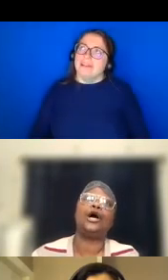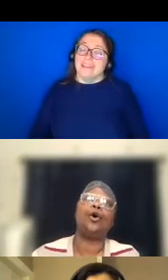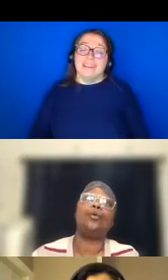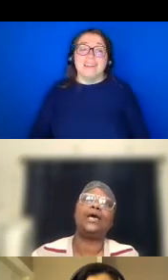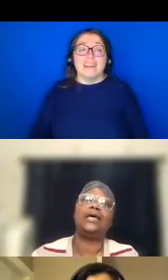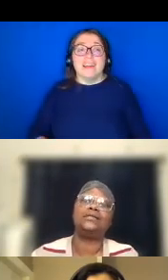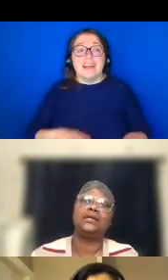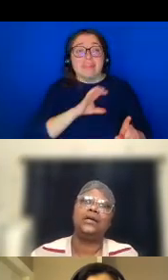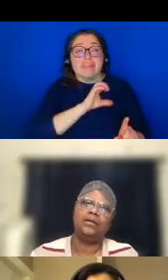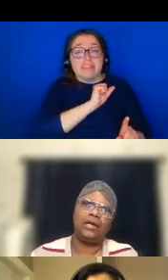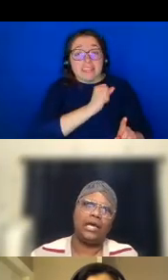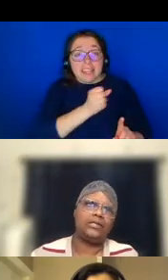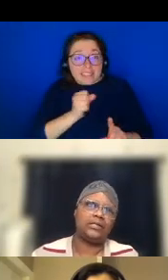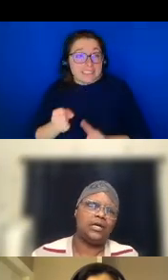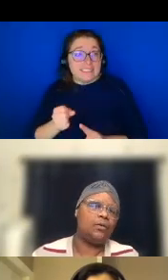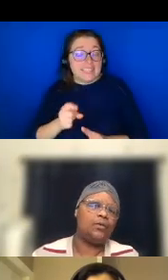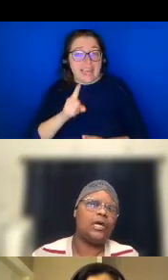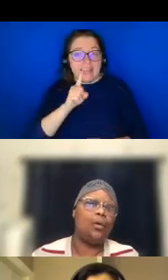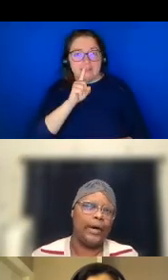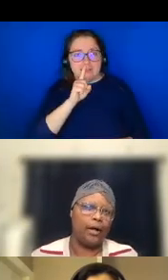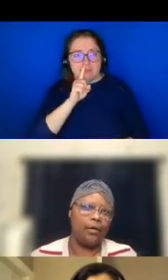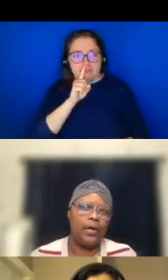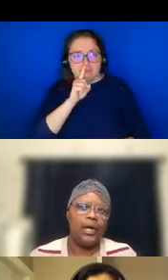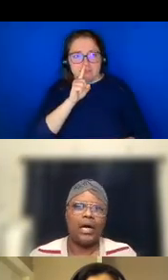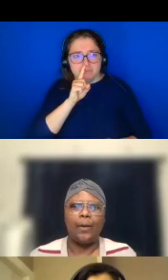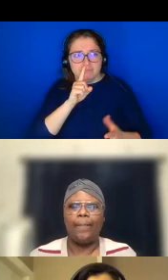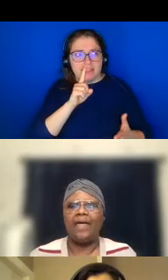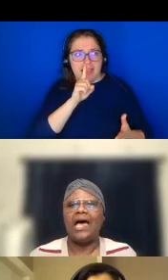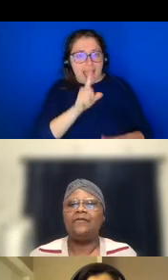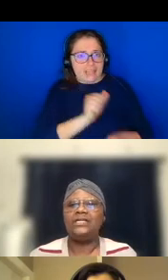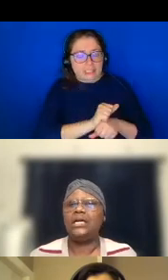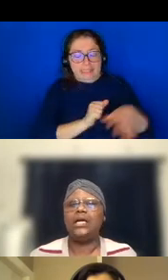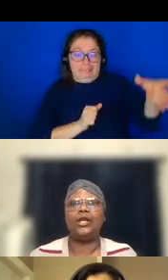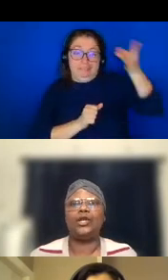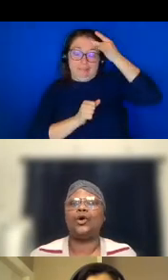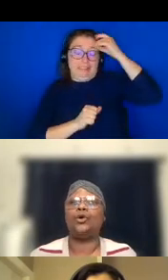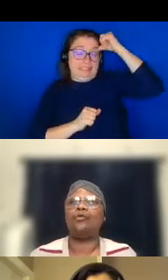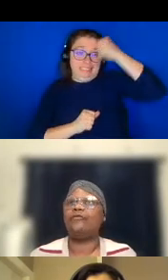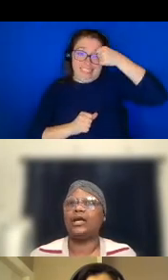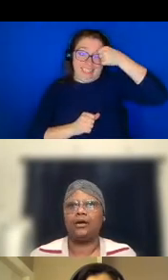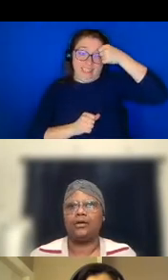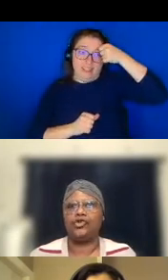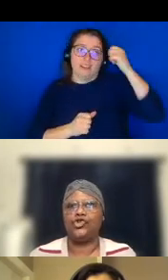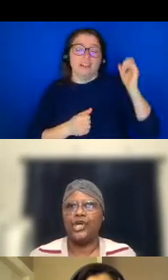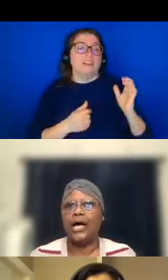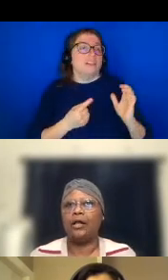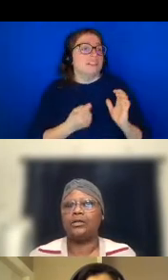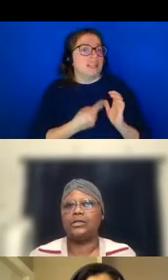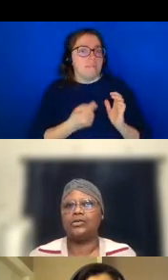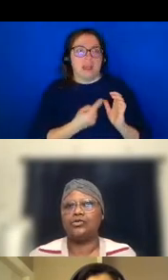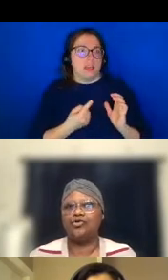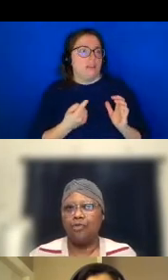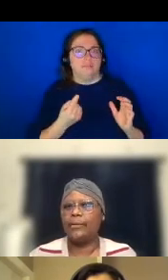not always the cases that you think will. I've seen horrific